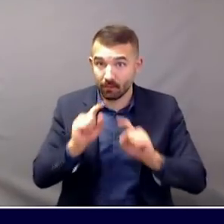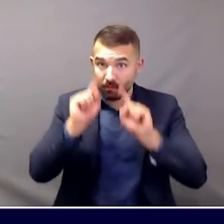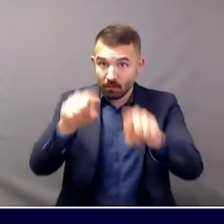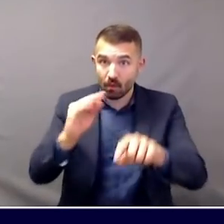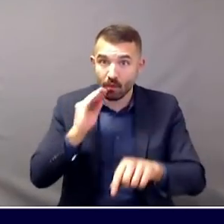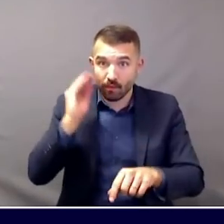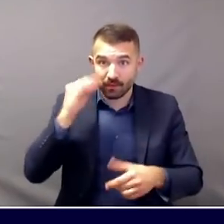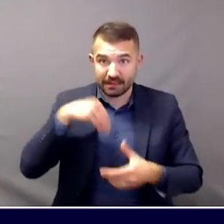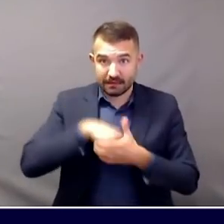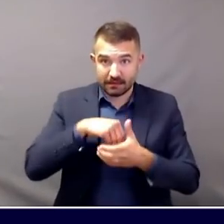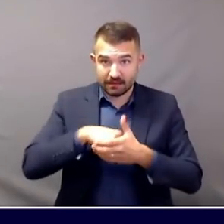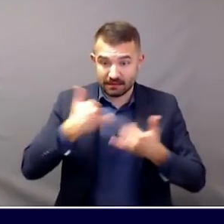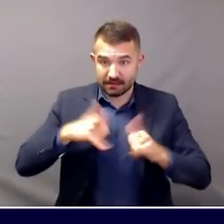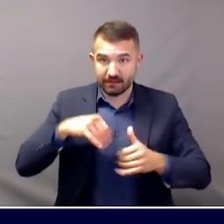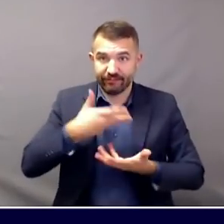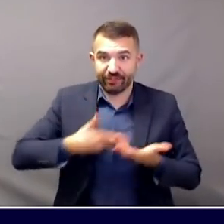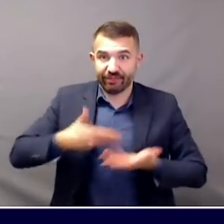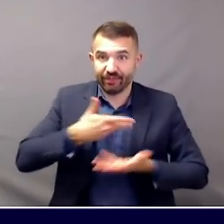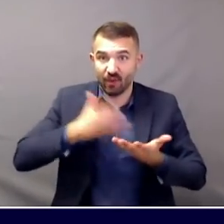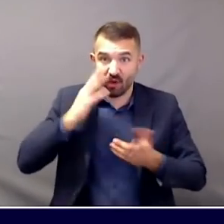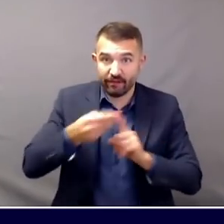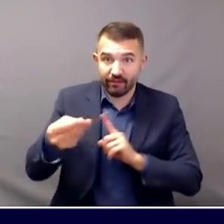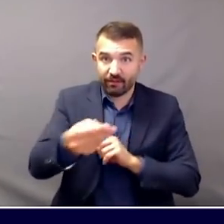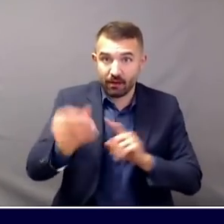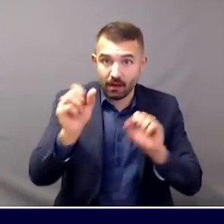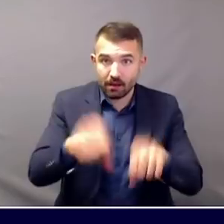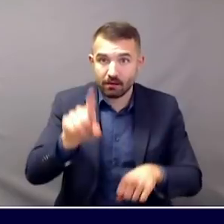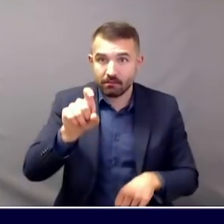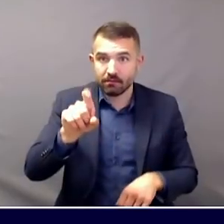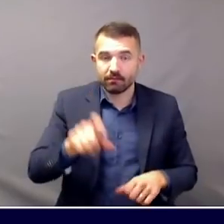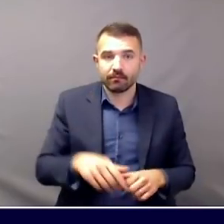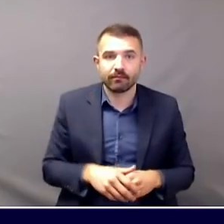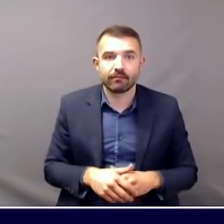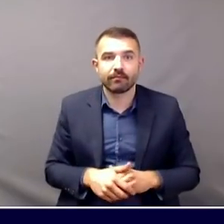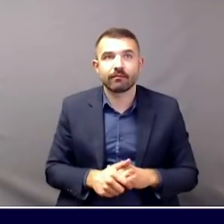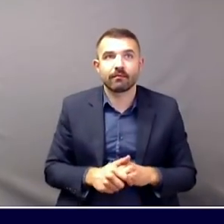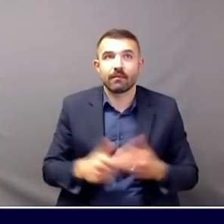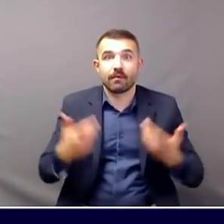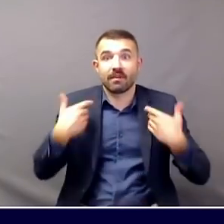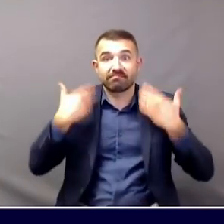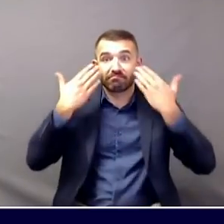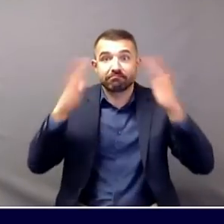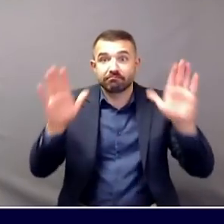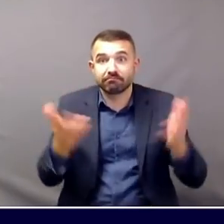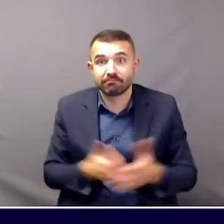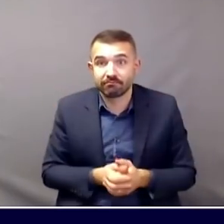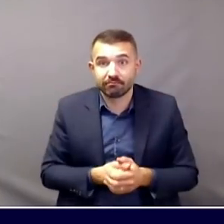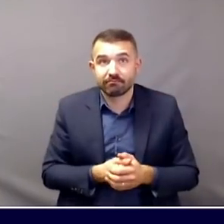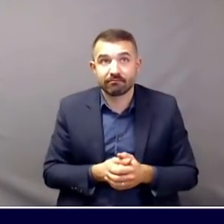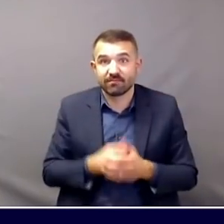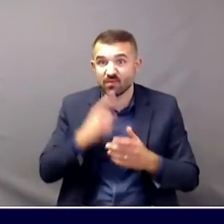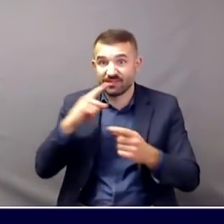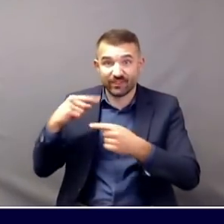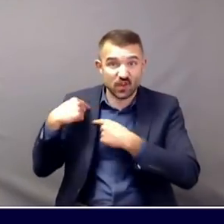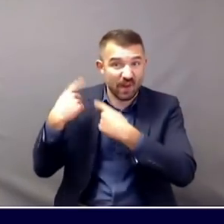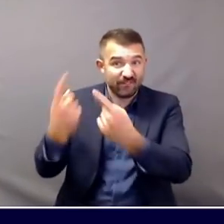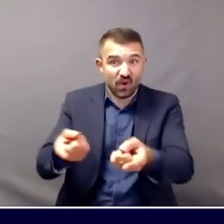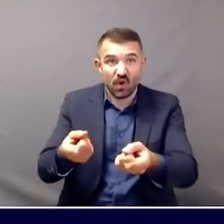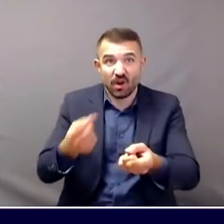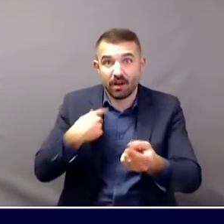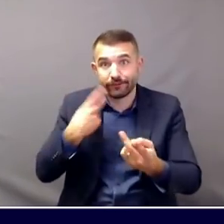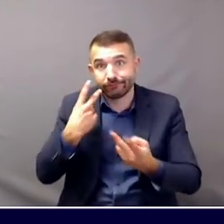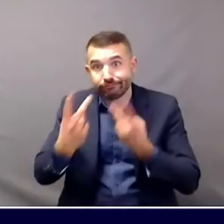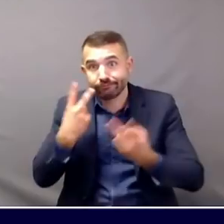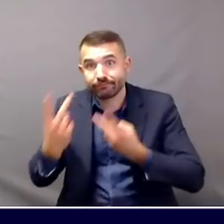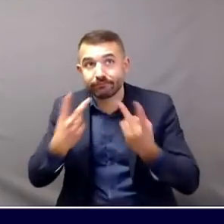of? We don't know the answer. Based on everything that we have seen thus far, it does not appear